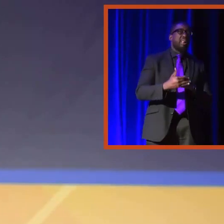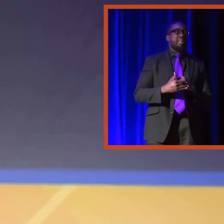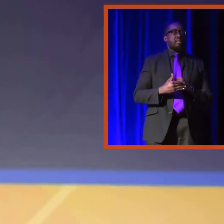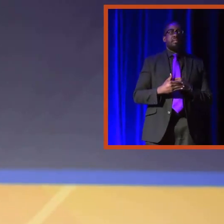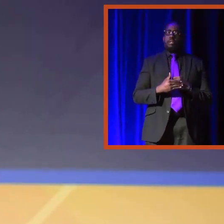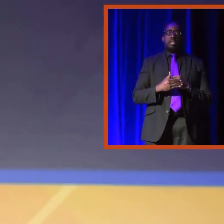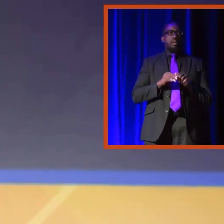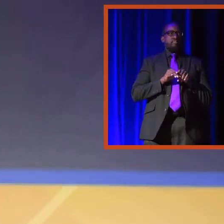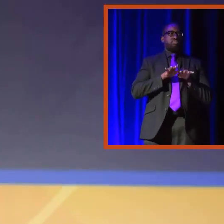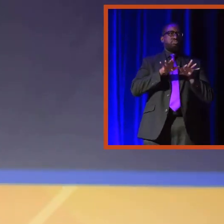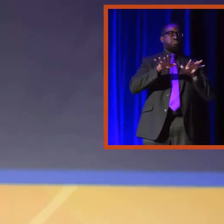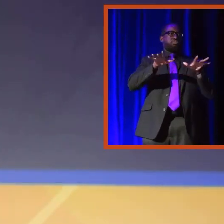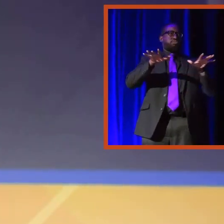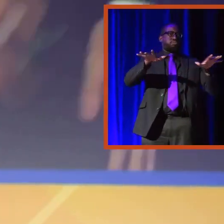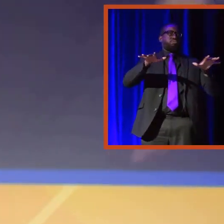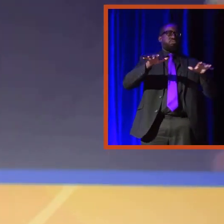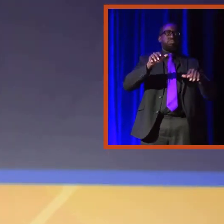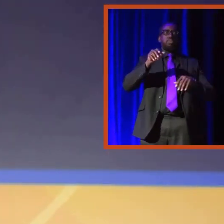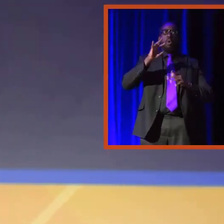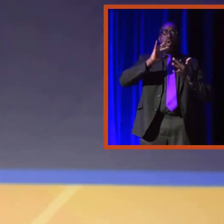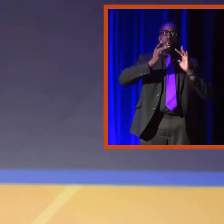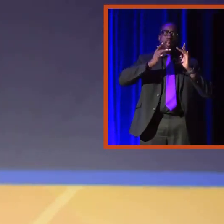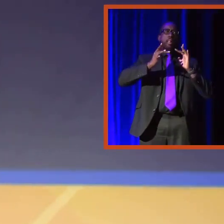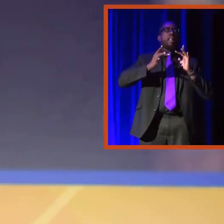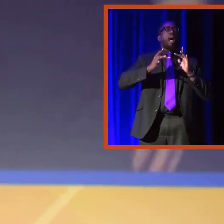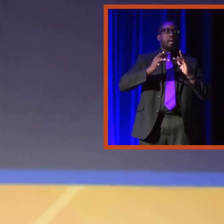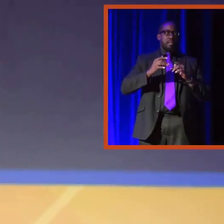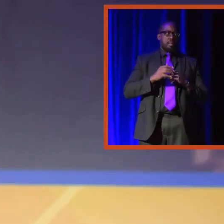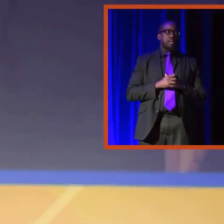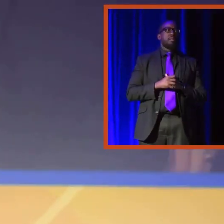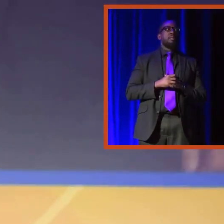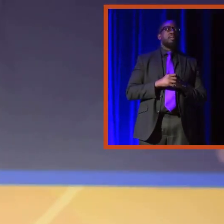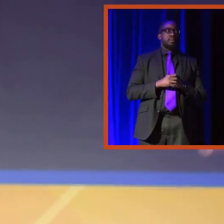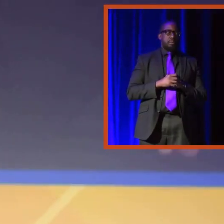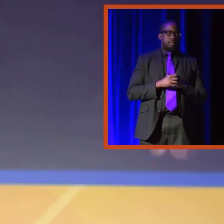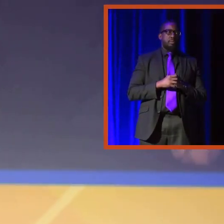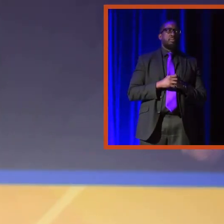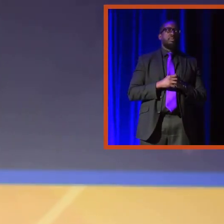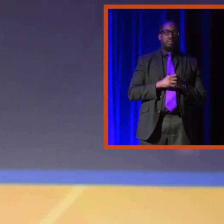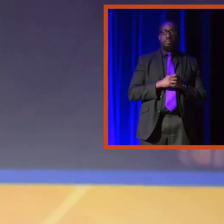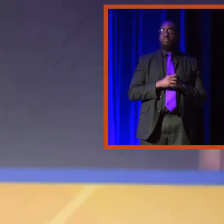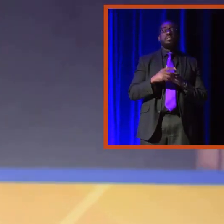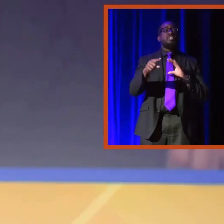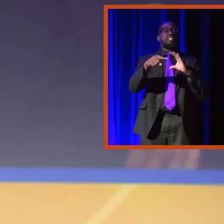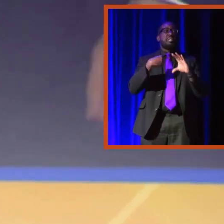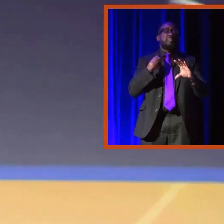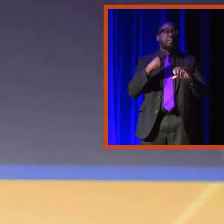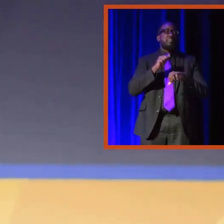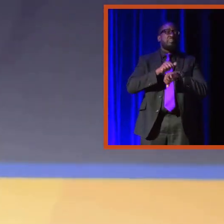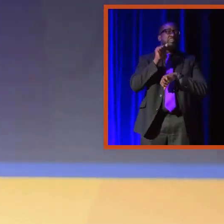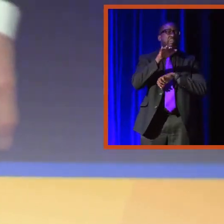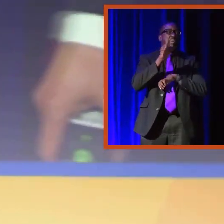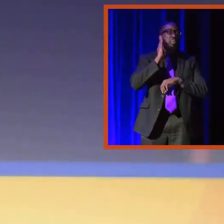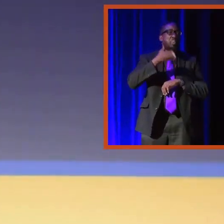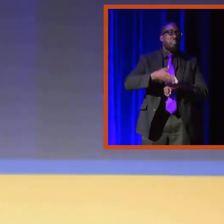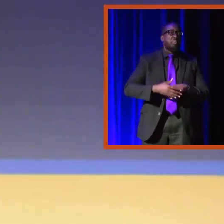things on the web that can hopefully help you out. But honestly, just send me an email if you want them now. Thank you. Yeah.